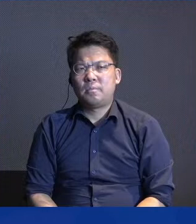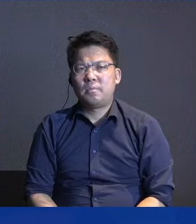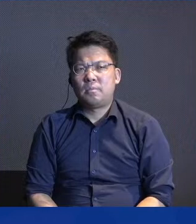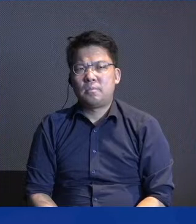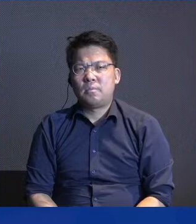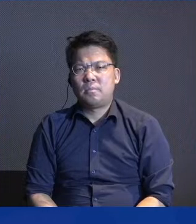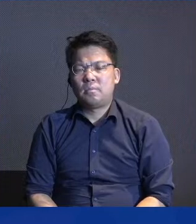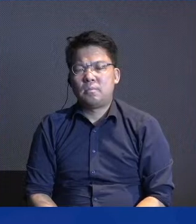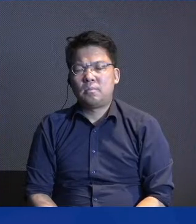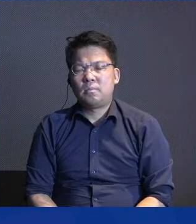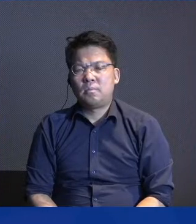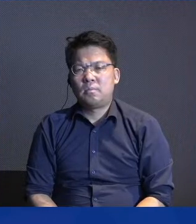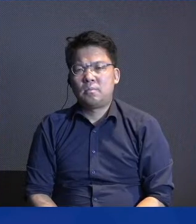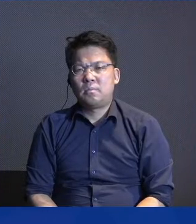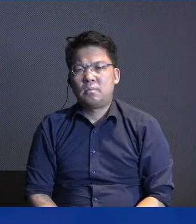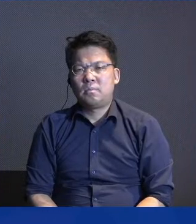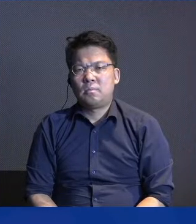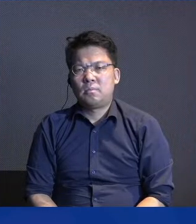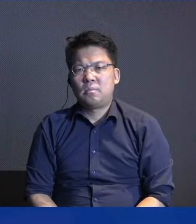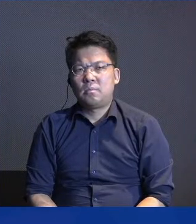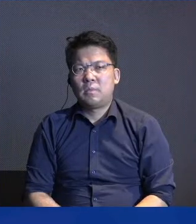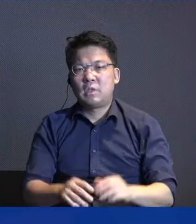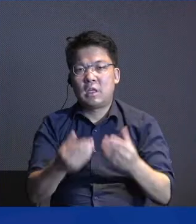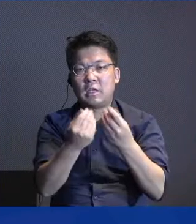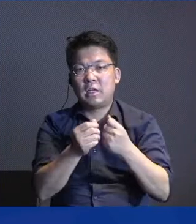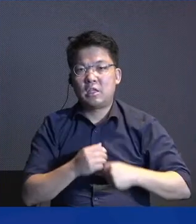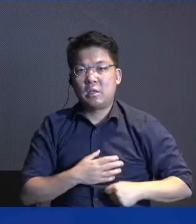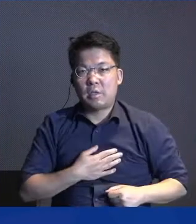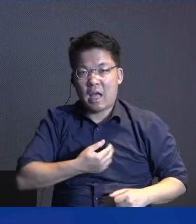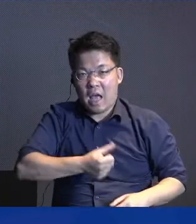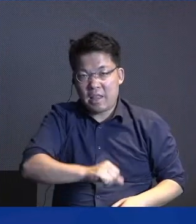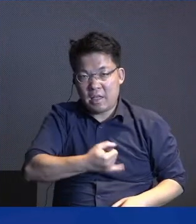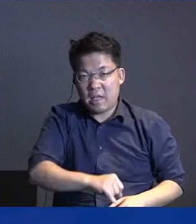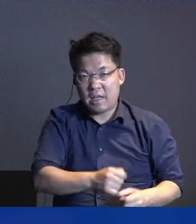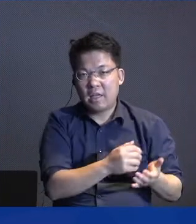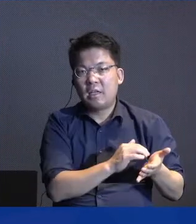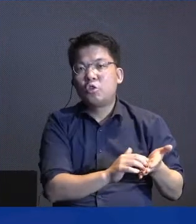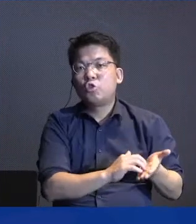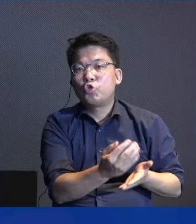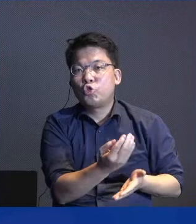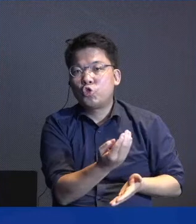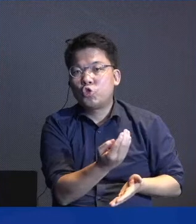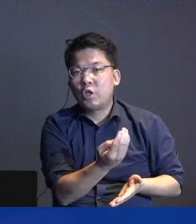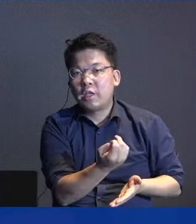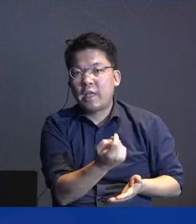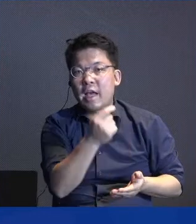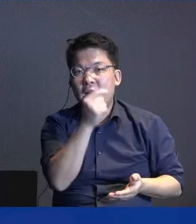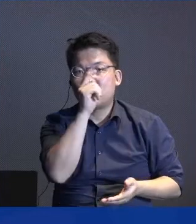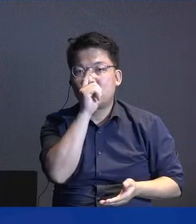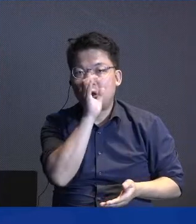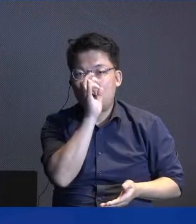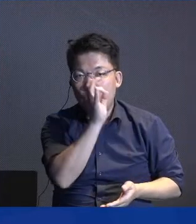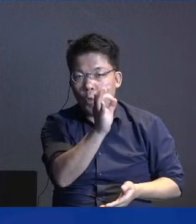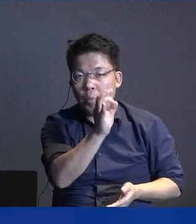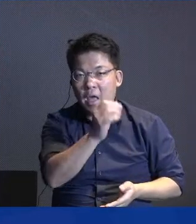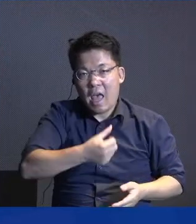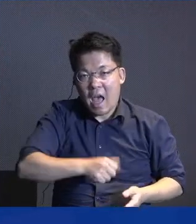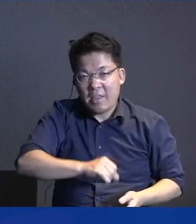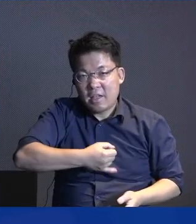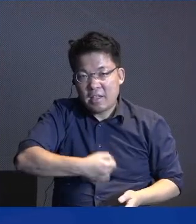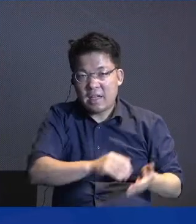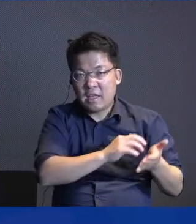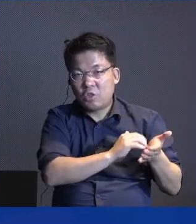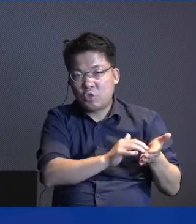example, number of children decreased the probability of a passive suicidal ideation, but number of